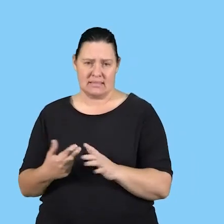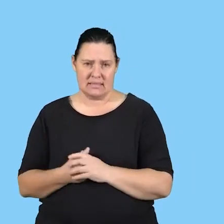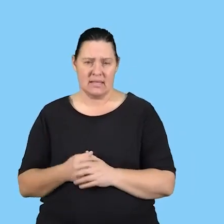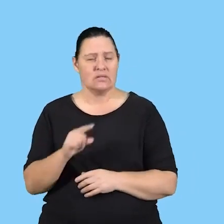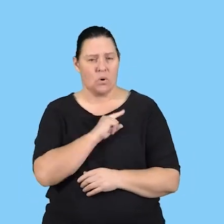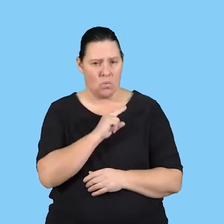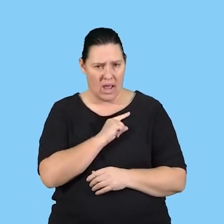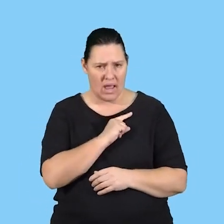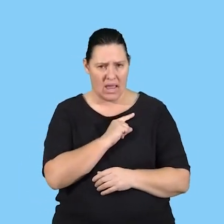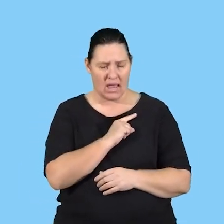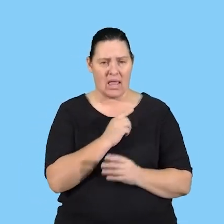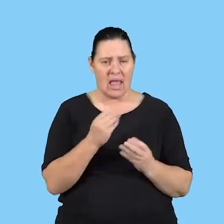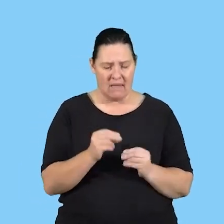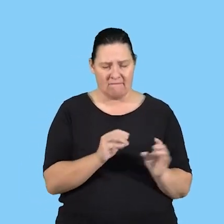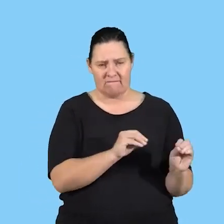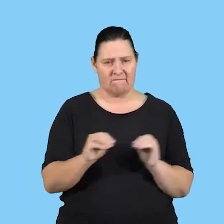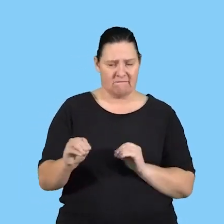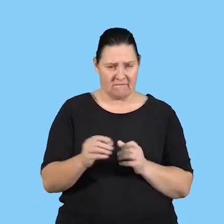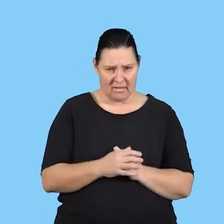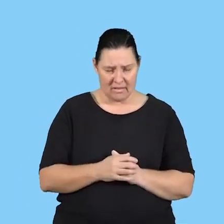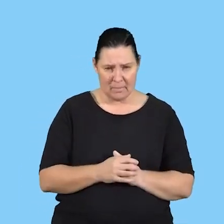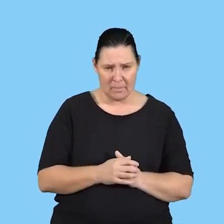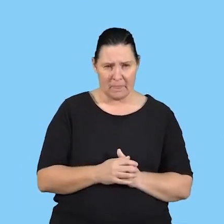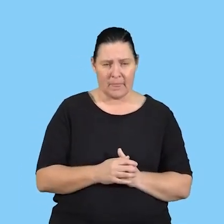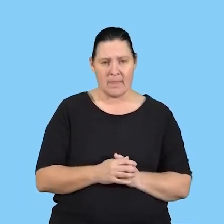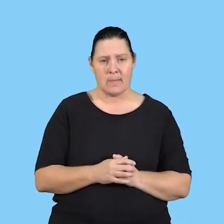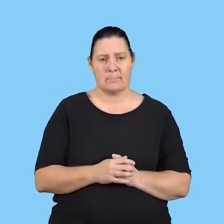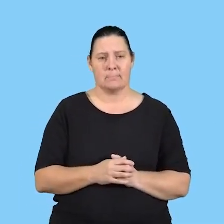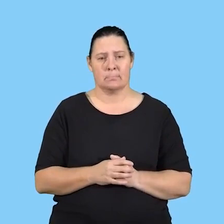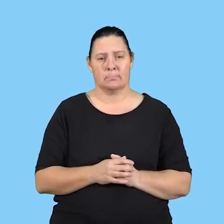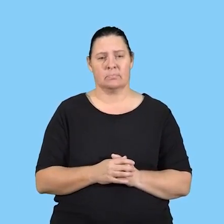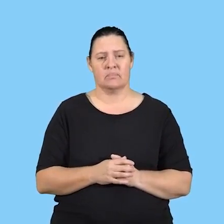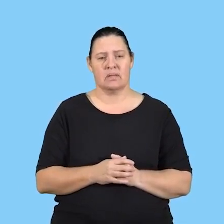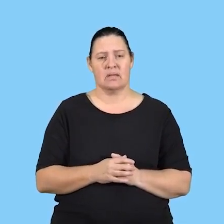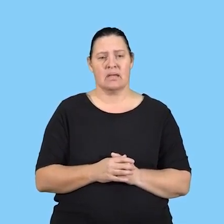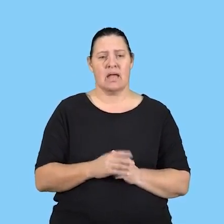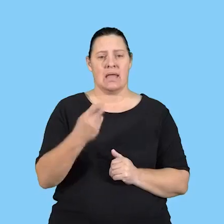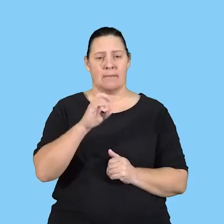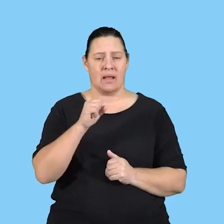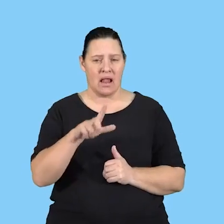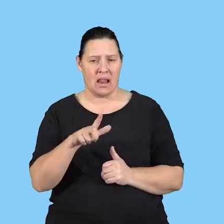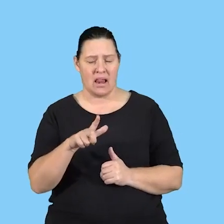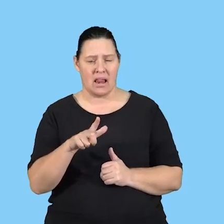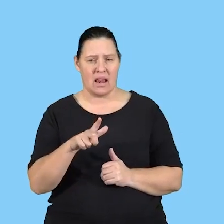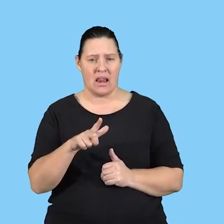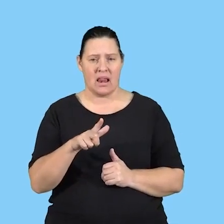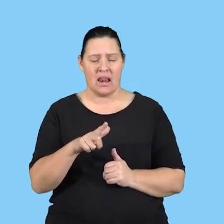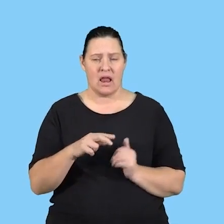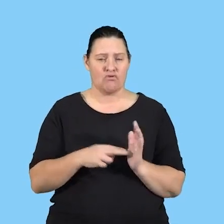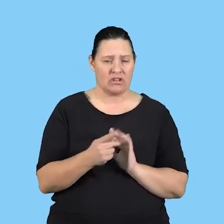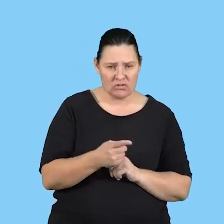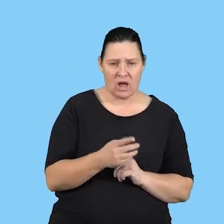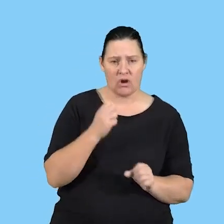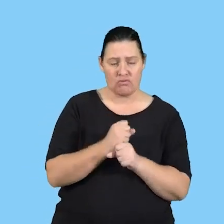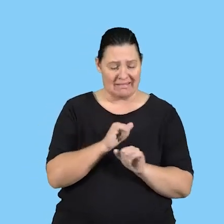8. So that's why we still have it in grade 8. And then chemical reactions